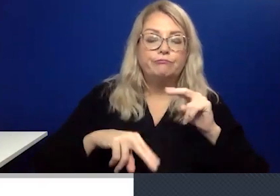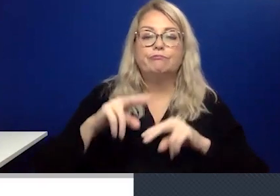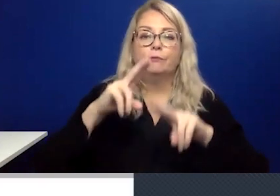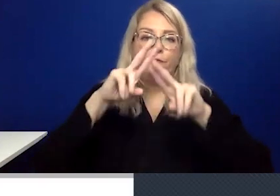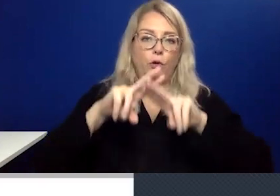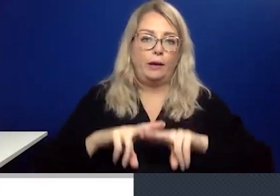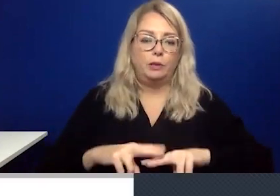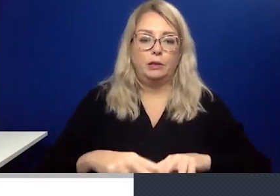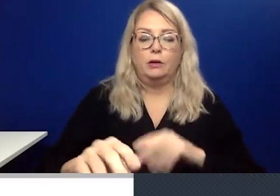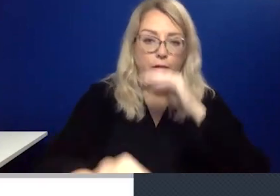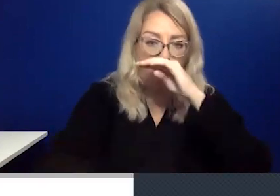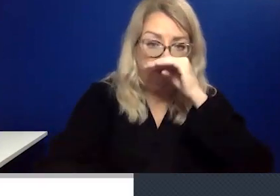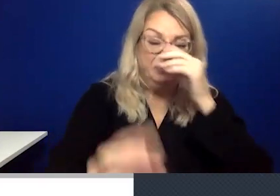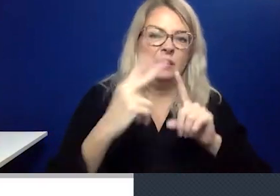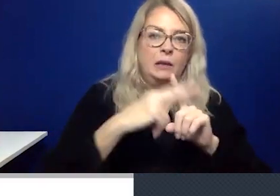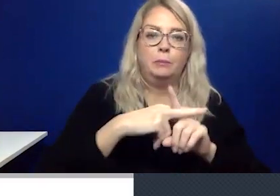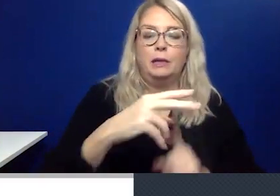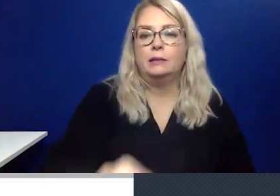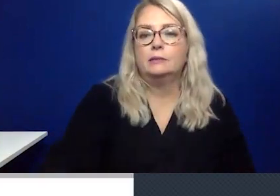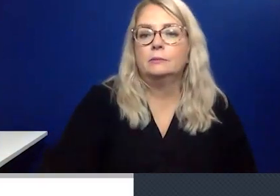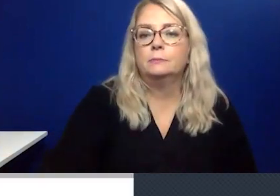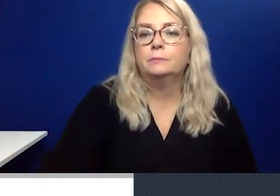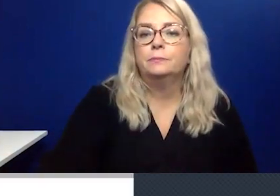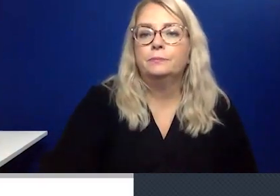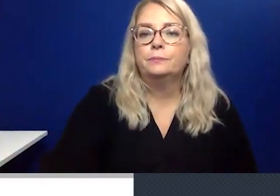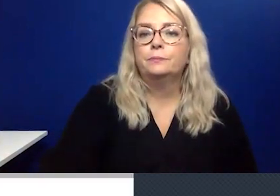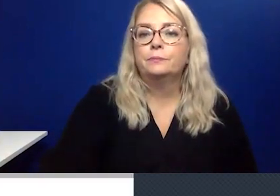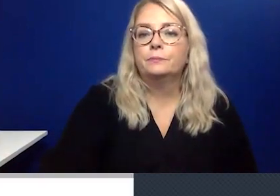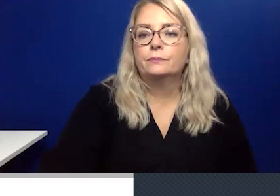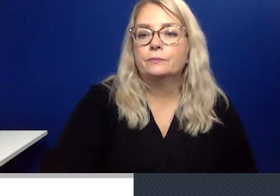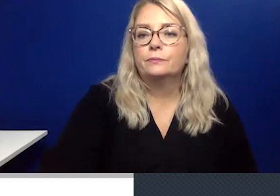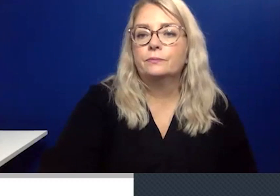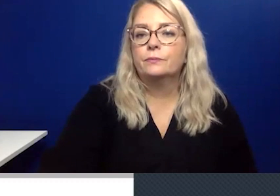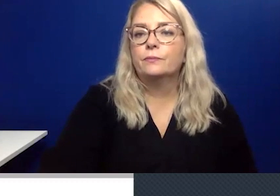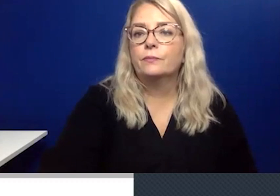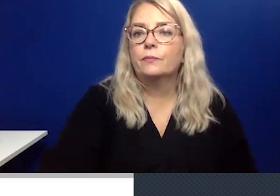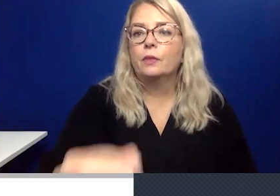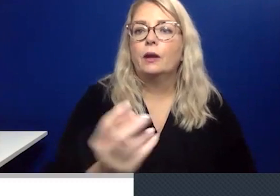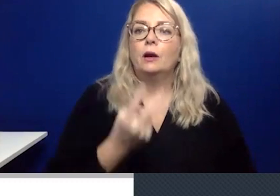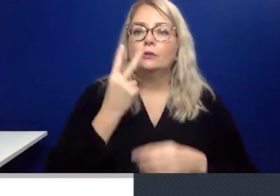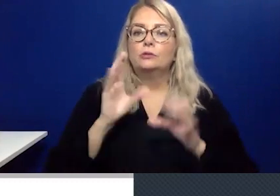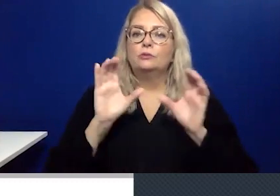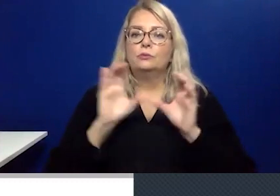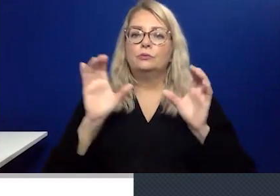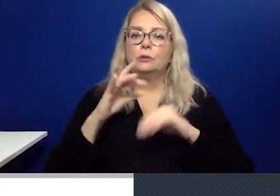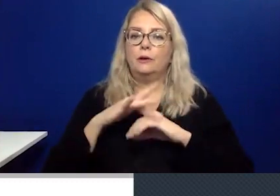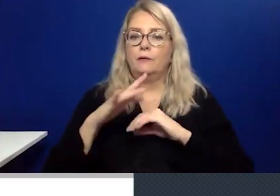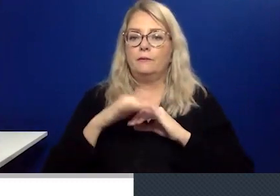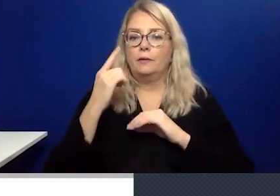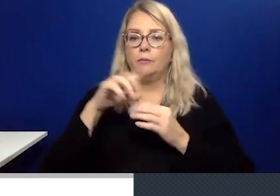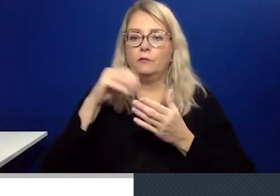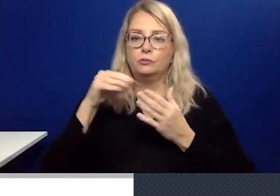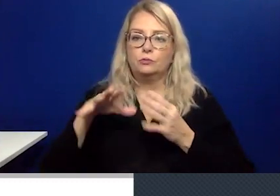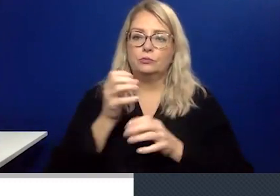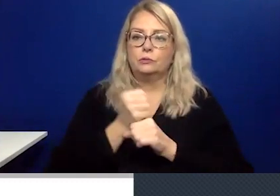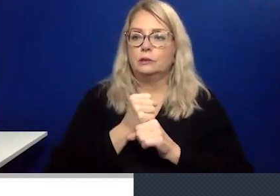vocabulary in the class so that it's more applicable to what it is that they're working towards. So these are 2 certificates that are available for students to get.